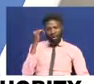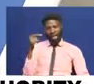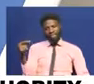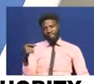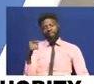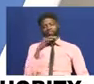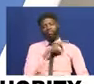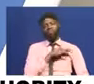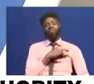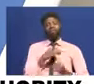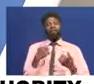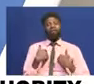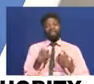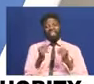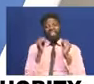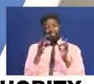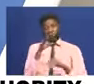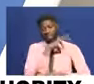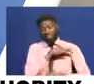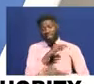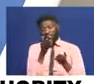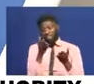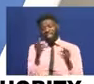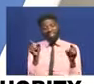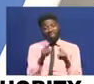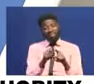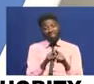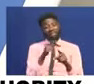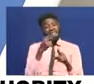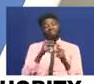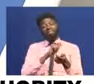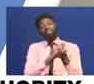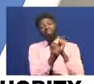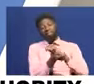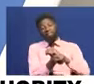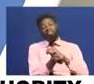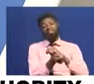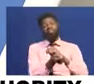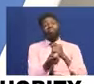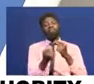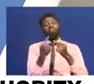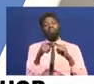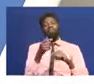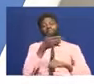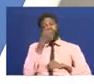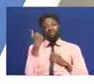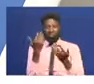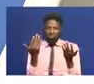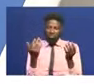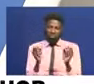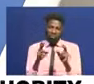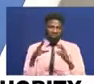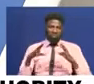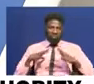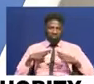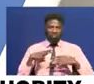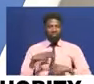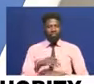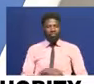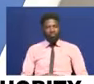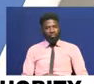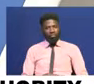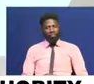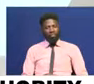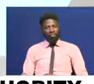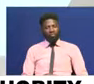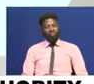a certain level of benefit. If they realize that now they're even getting those benefits and it's slightly enhanced, all the better. Linda Mama